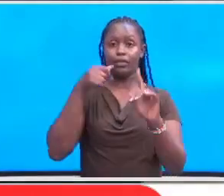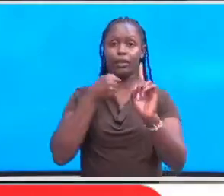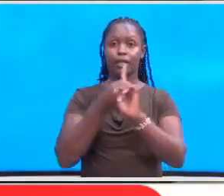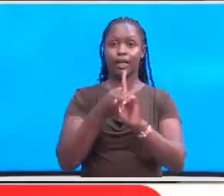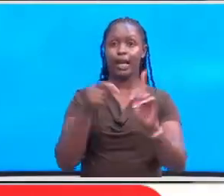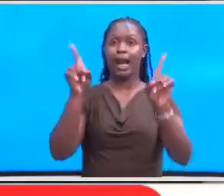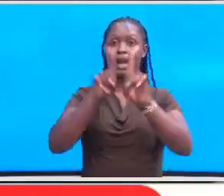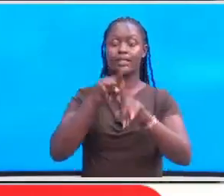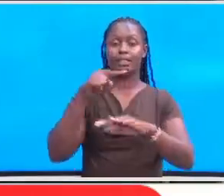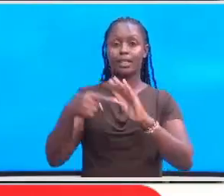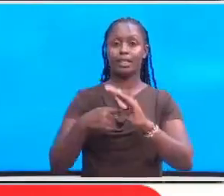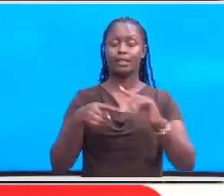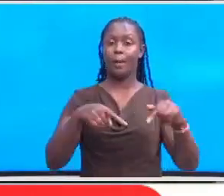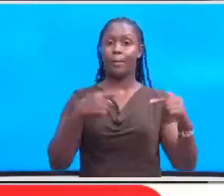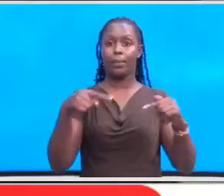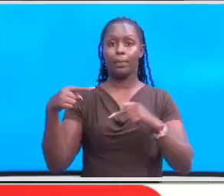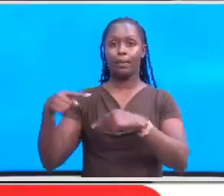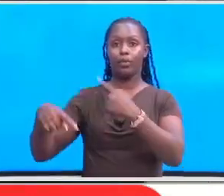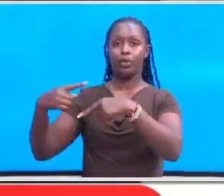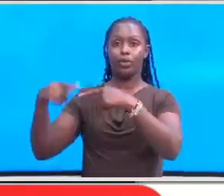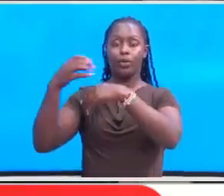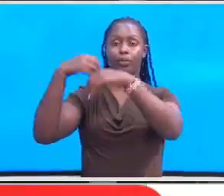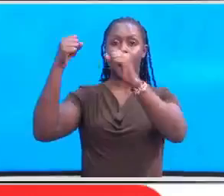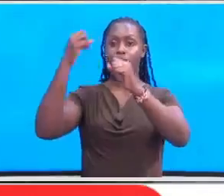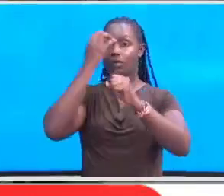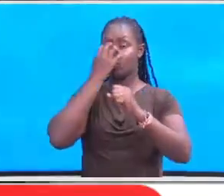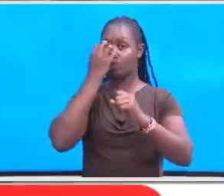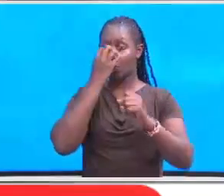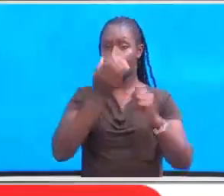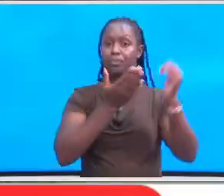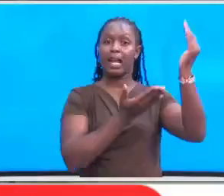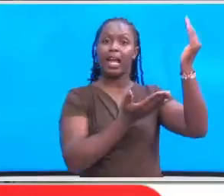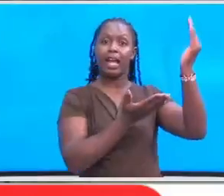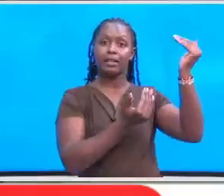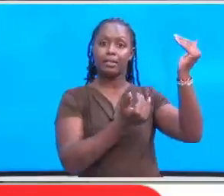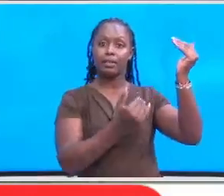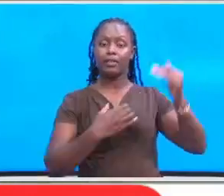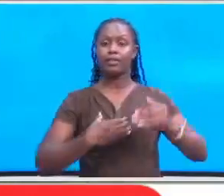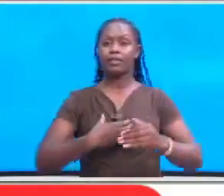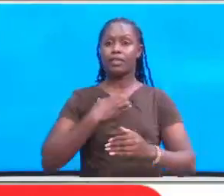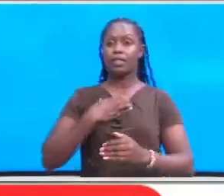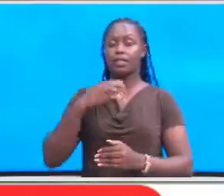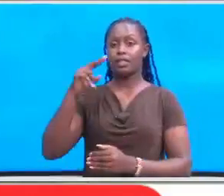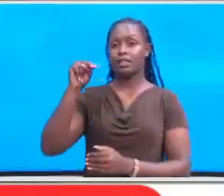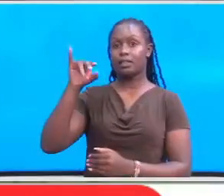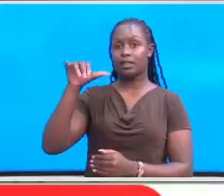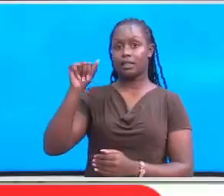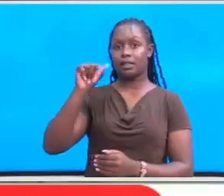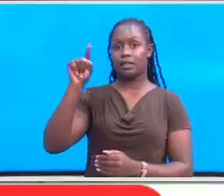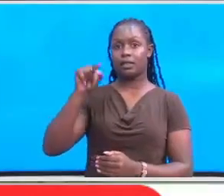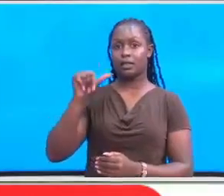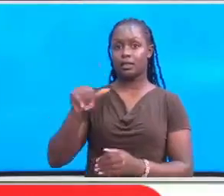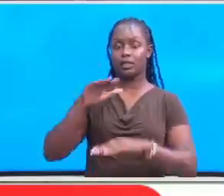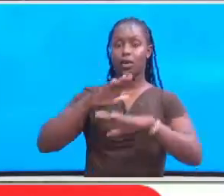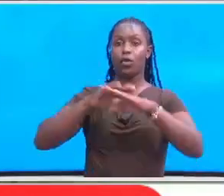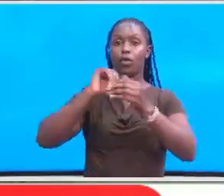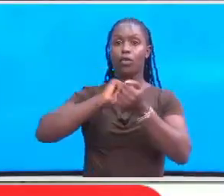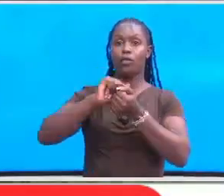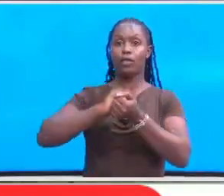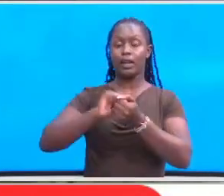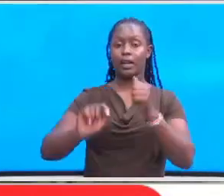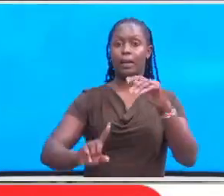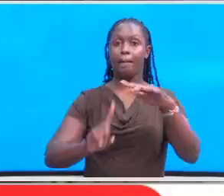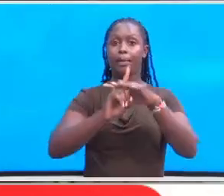this crisis unfolds, President William Ruto's expected visit to the Nyanza region on Friday looms, casting a